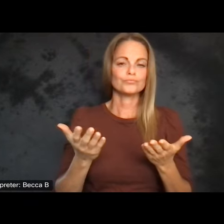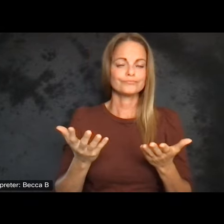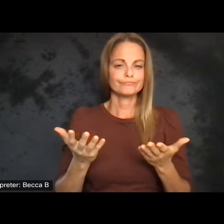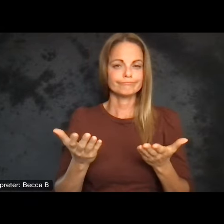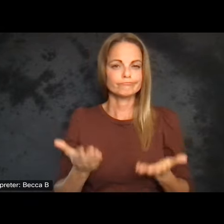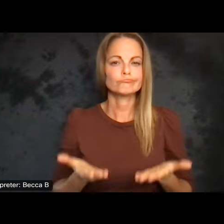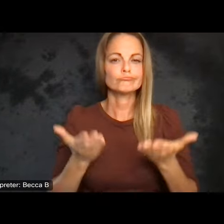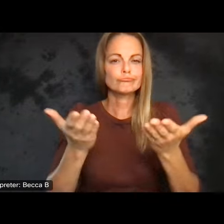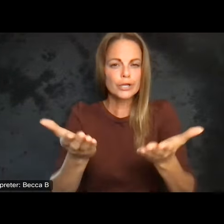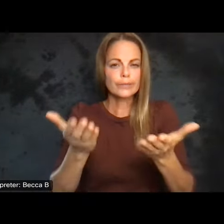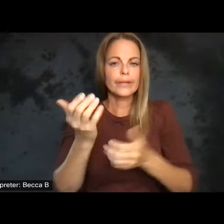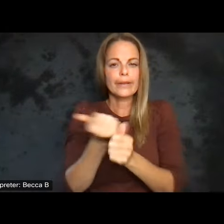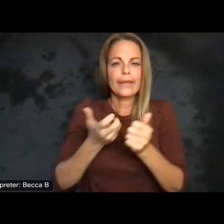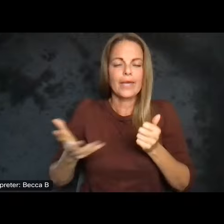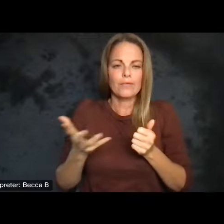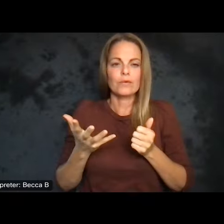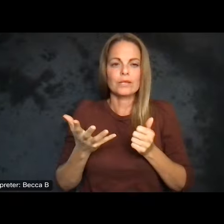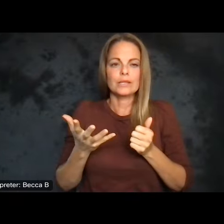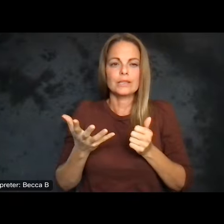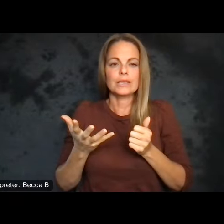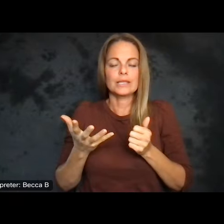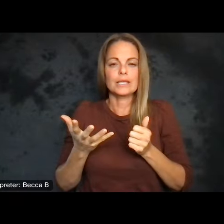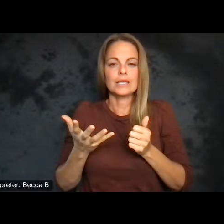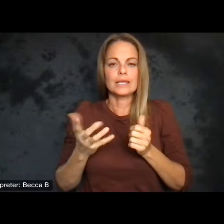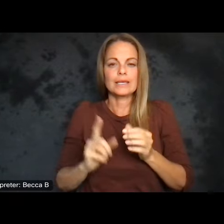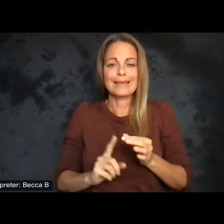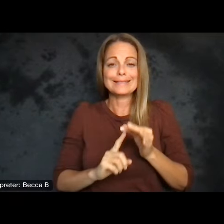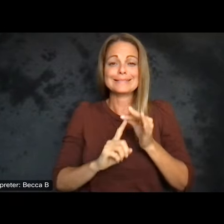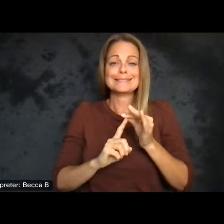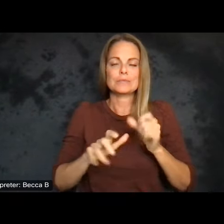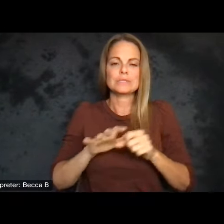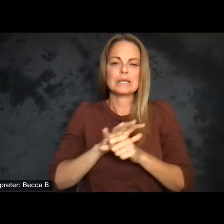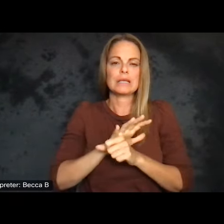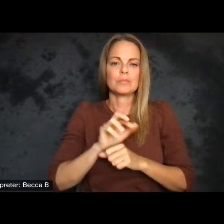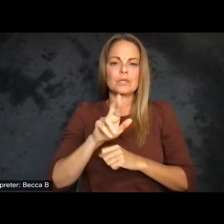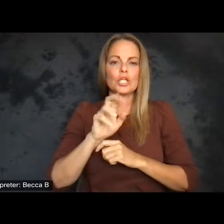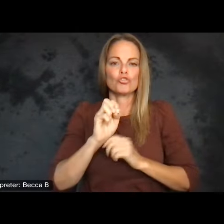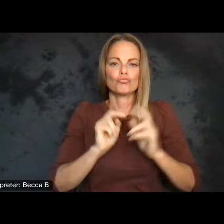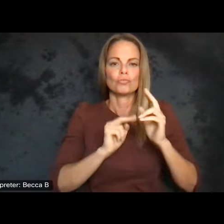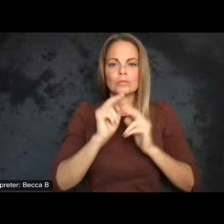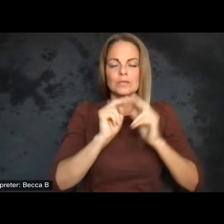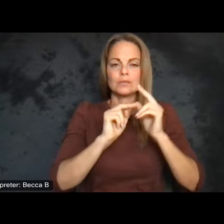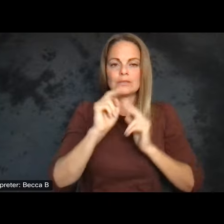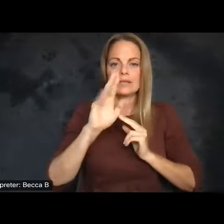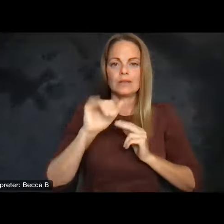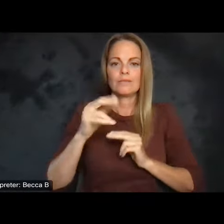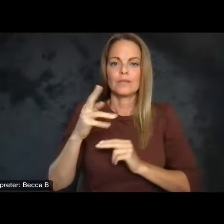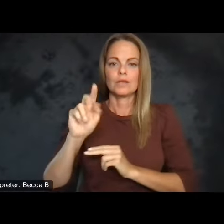the complete rebuild of the Hutchison facility,